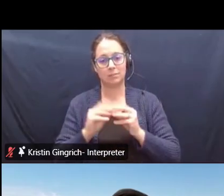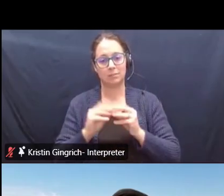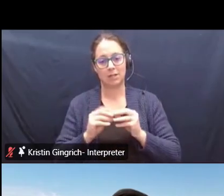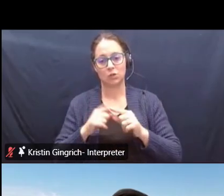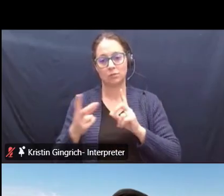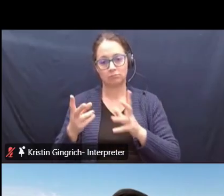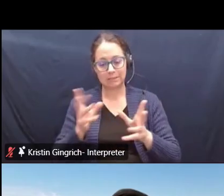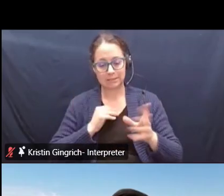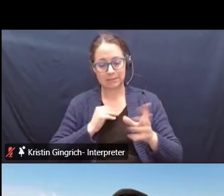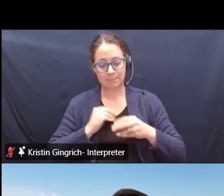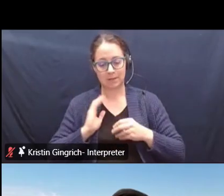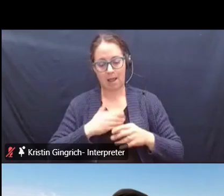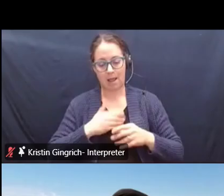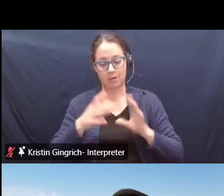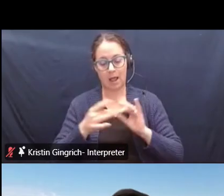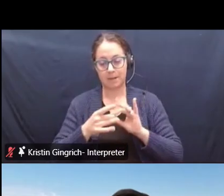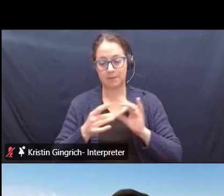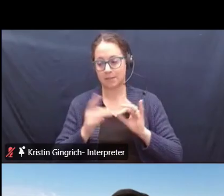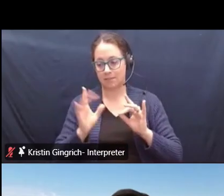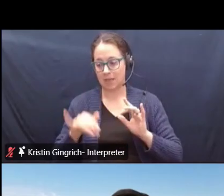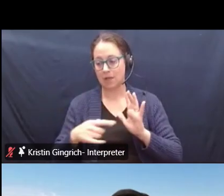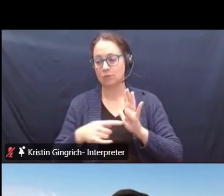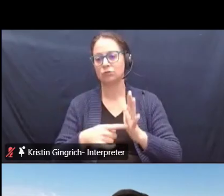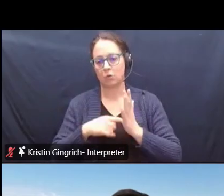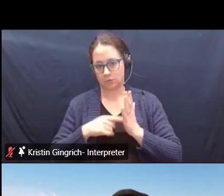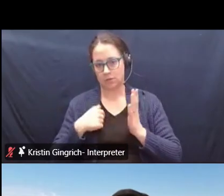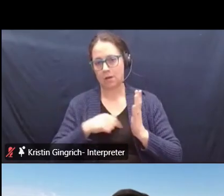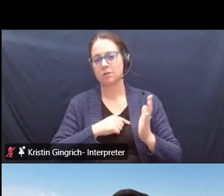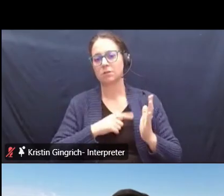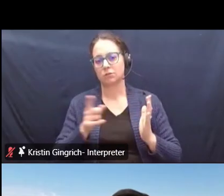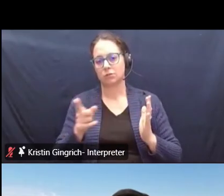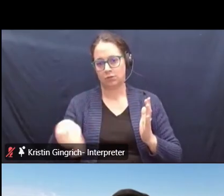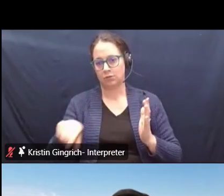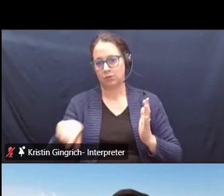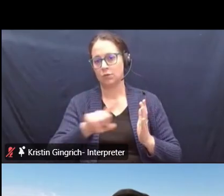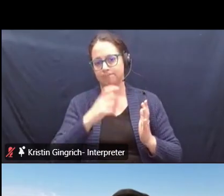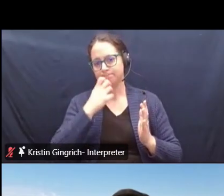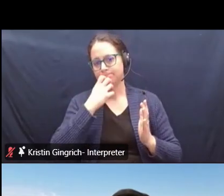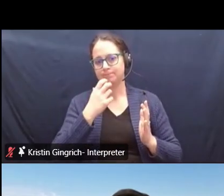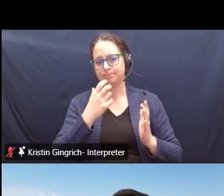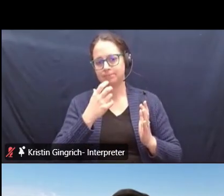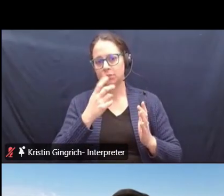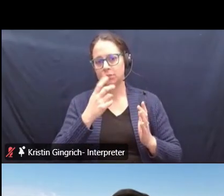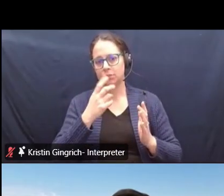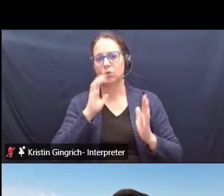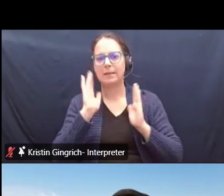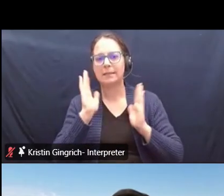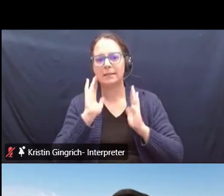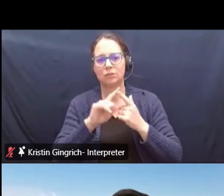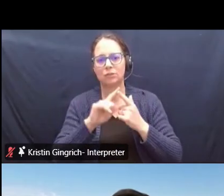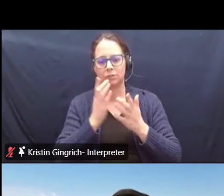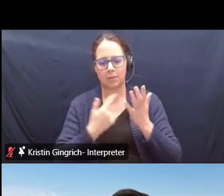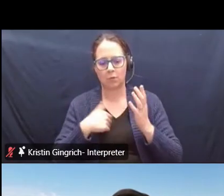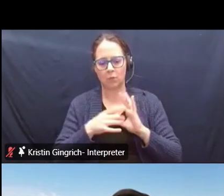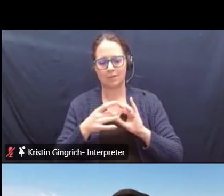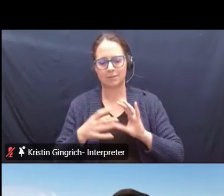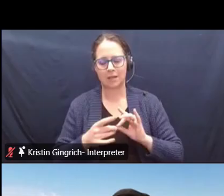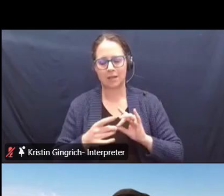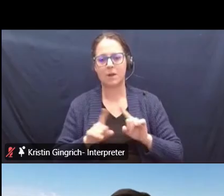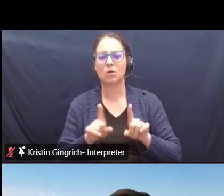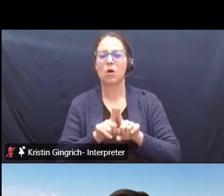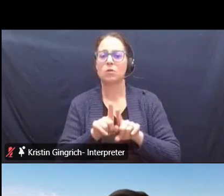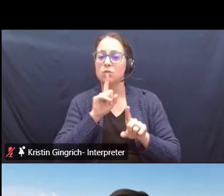comment, because that is showing that like you are listening to some of what we're saying, but it would be really great